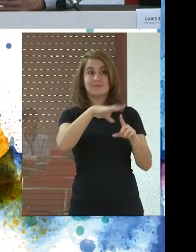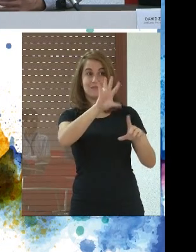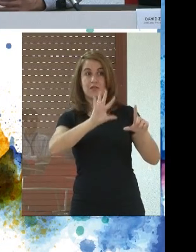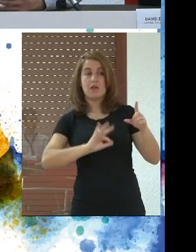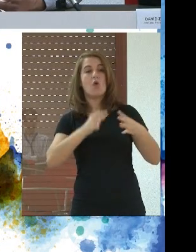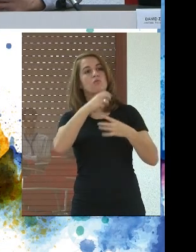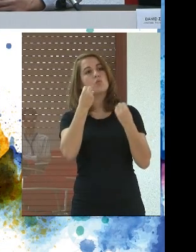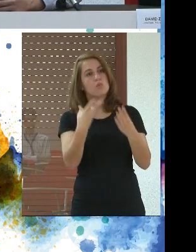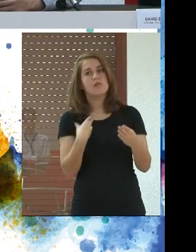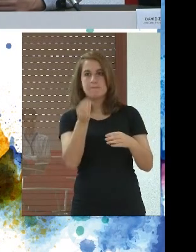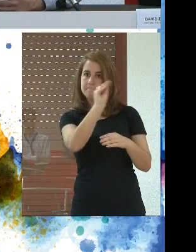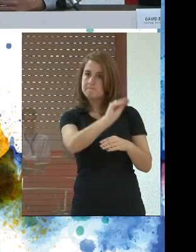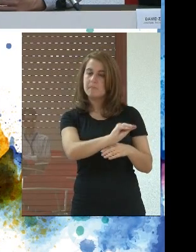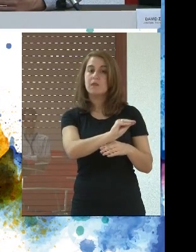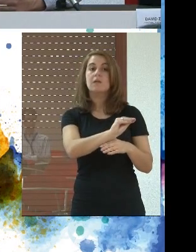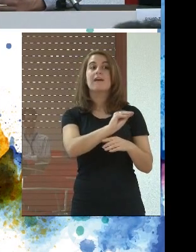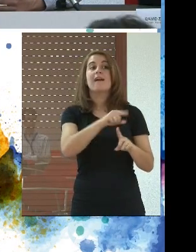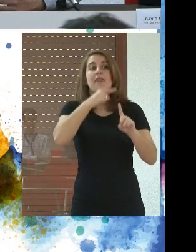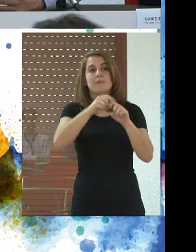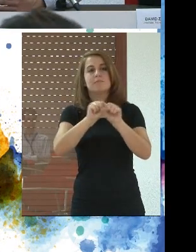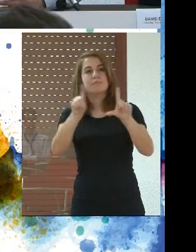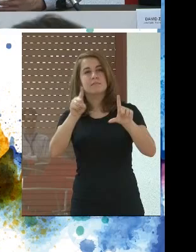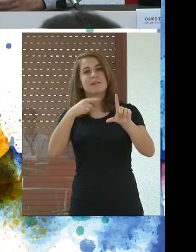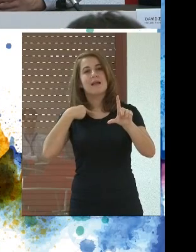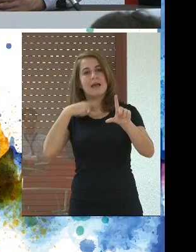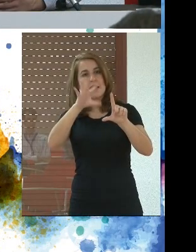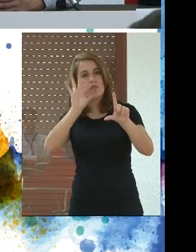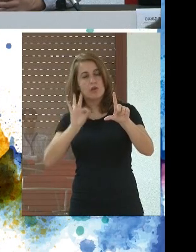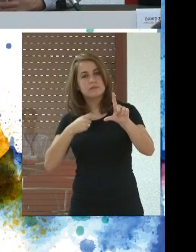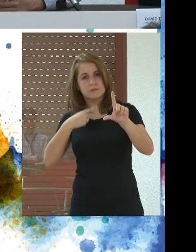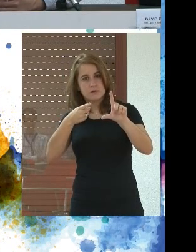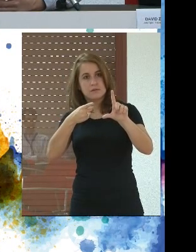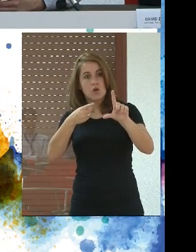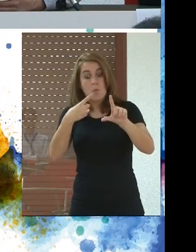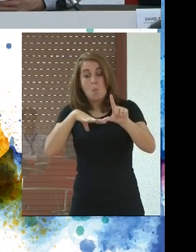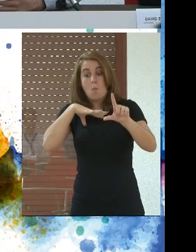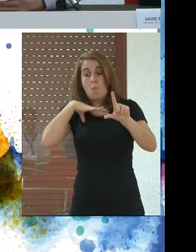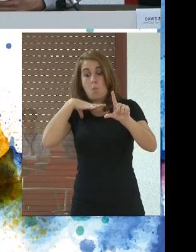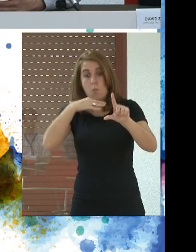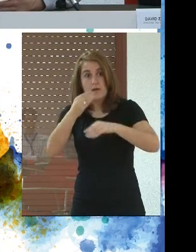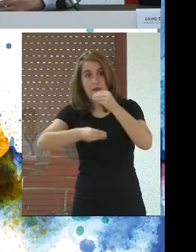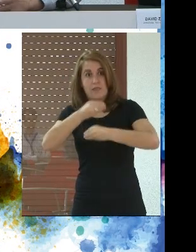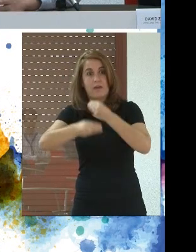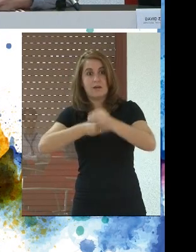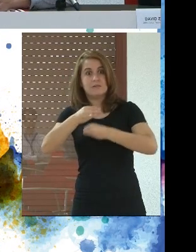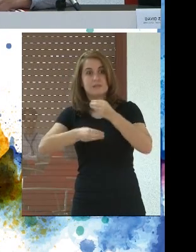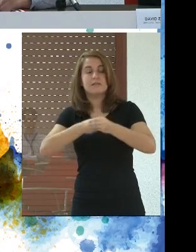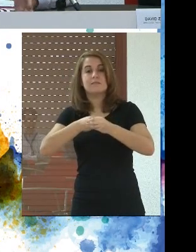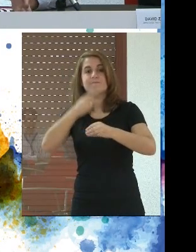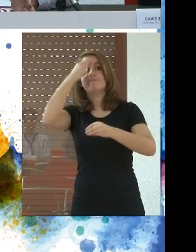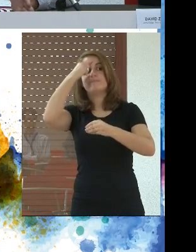what the user has selected, the numbers entered, and it shows the potential entries, the selections that the user